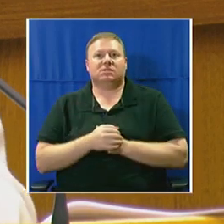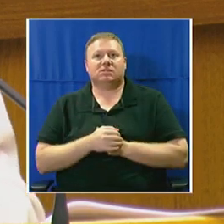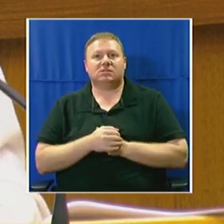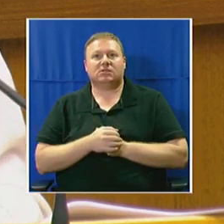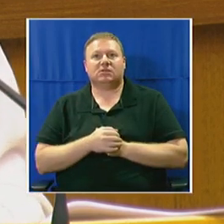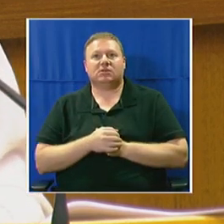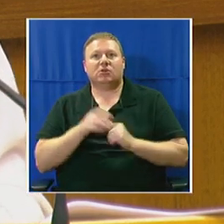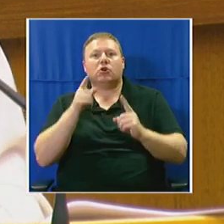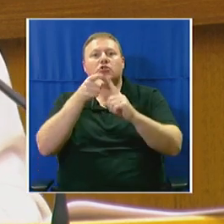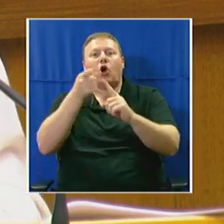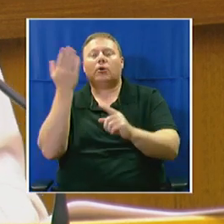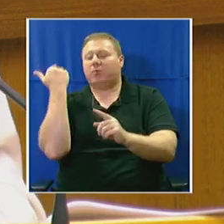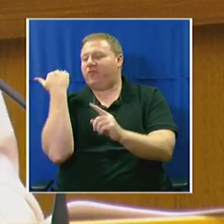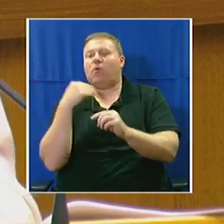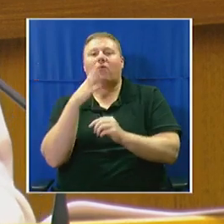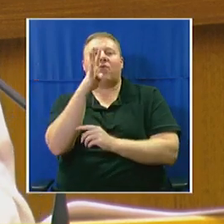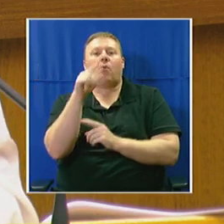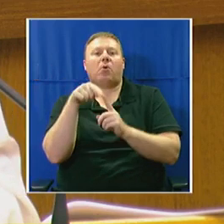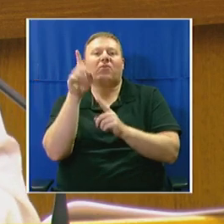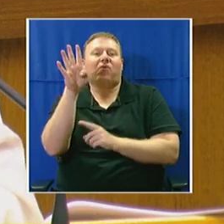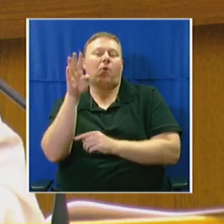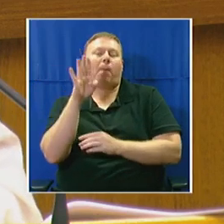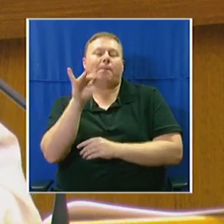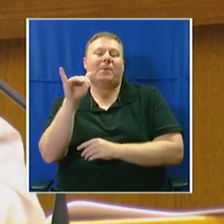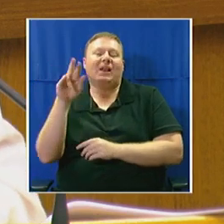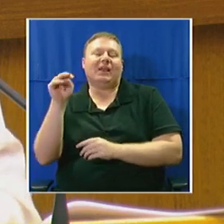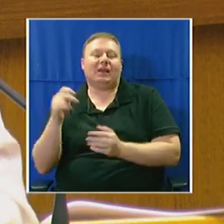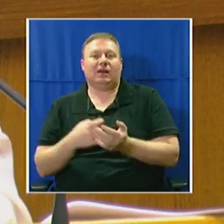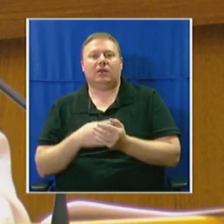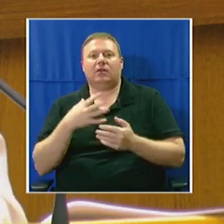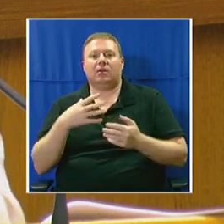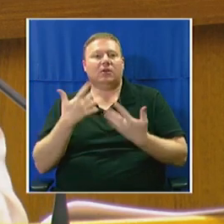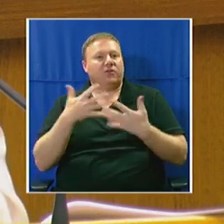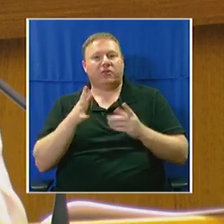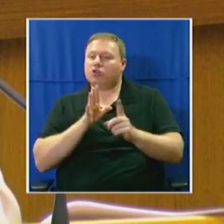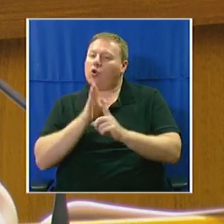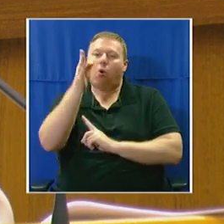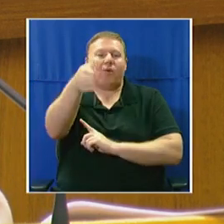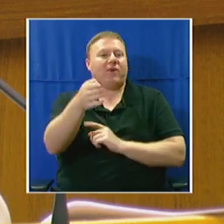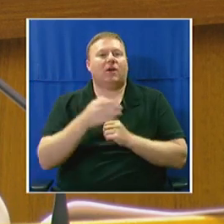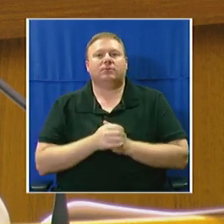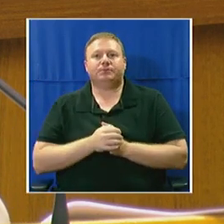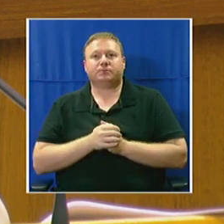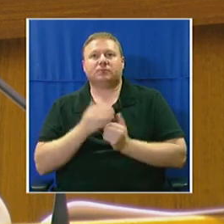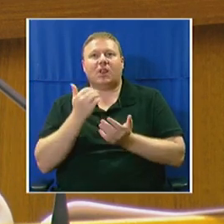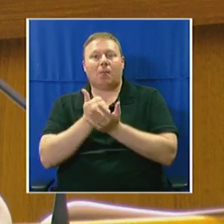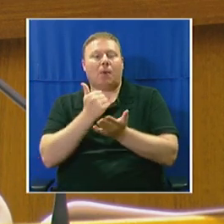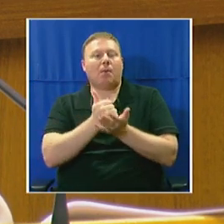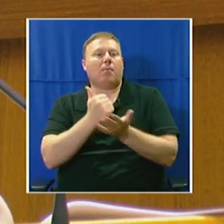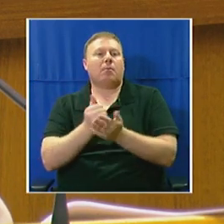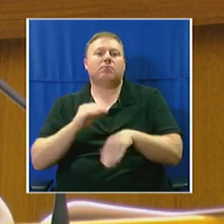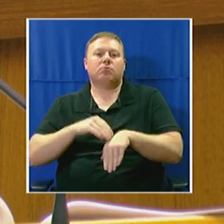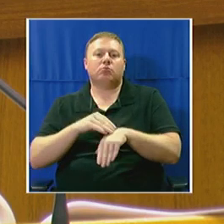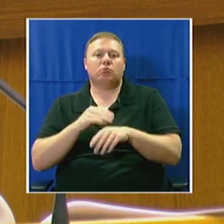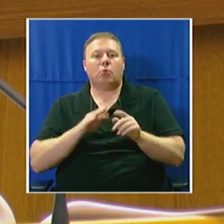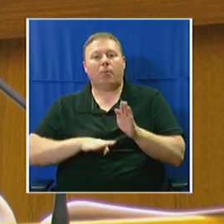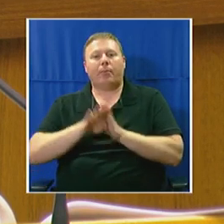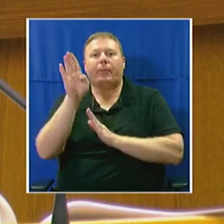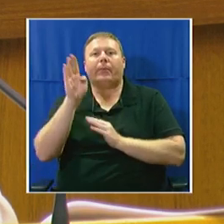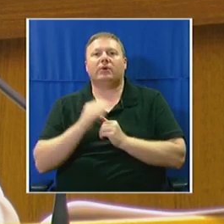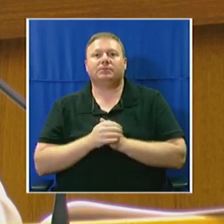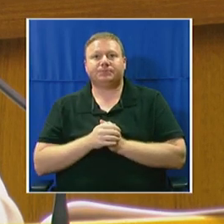government has a scale up small business support measures including access of to funding